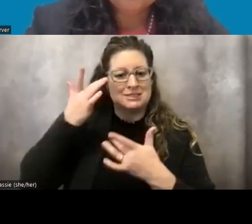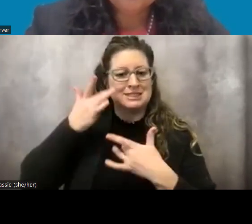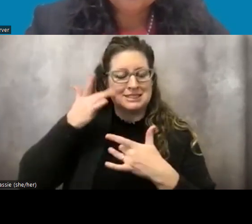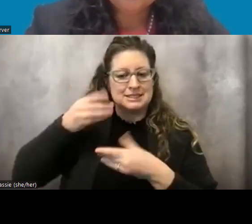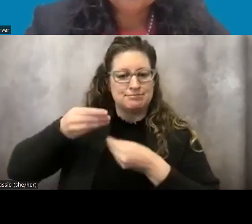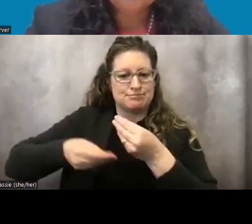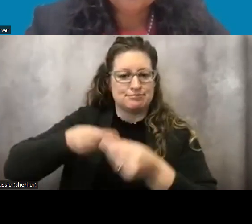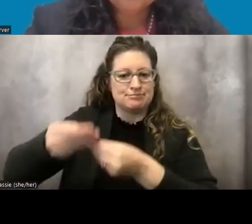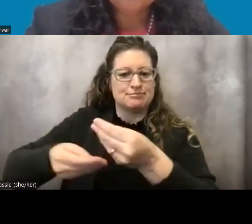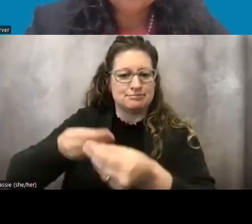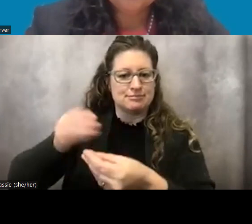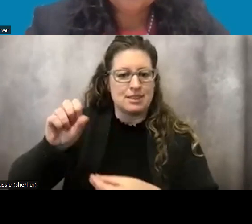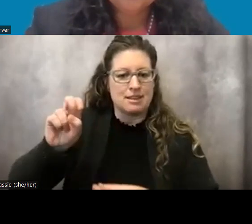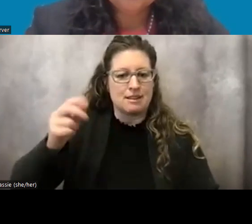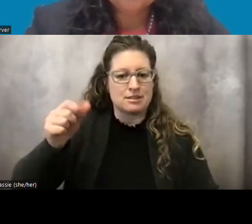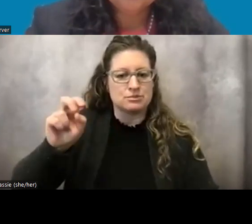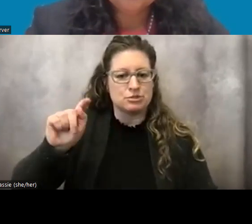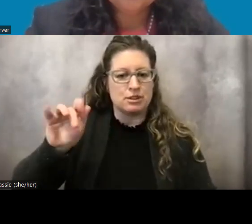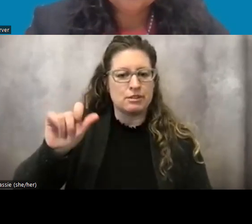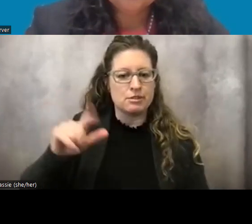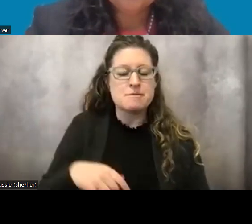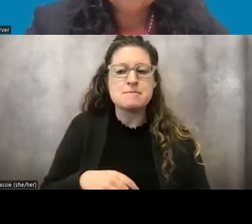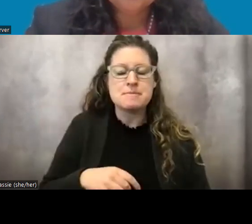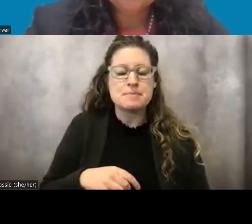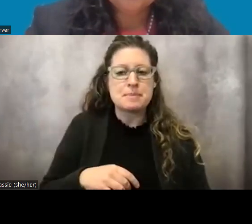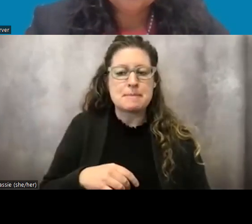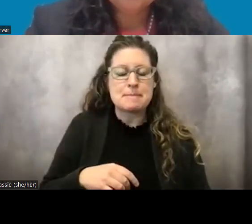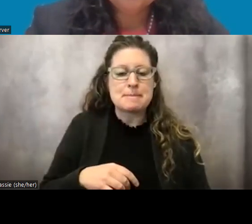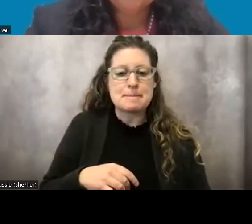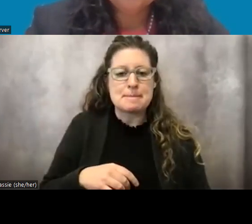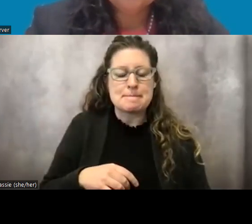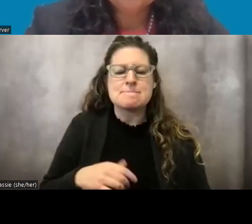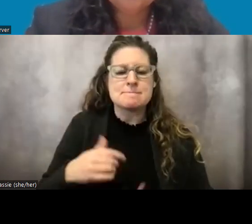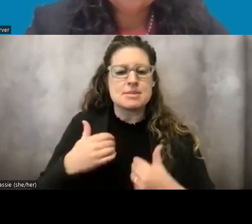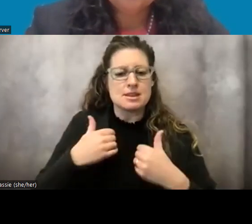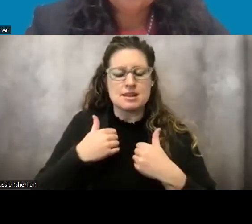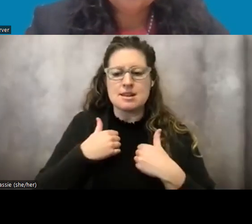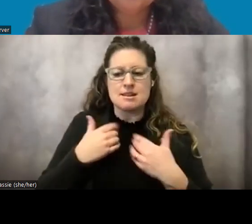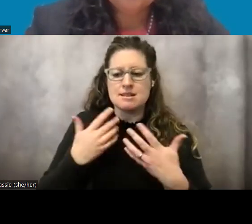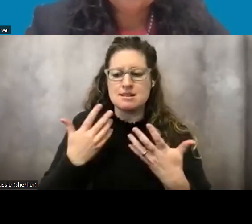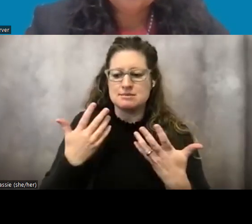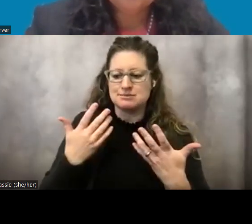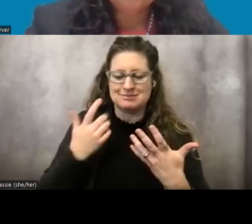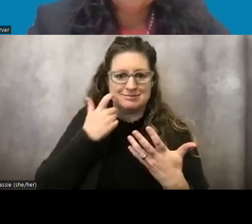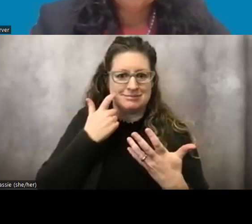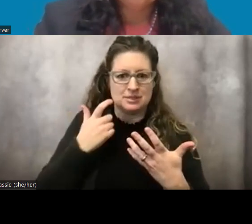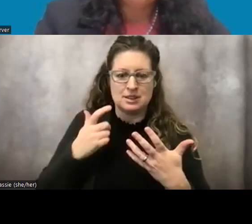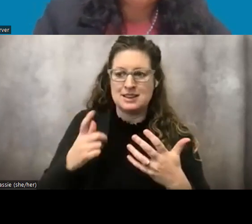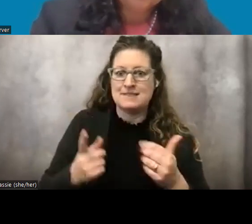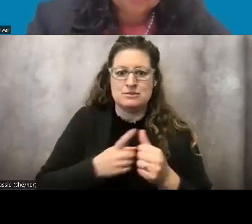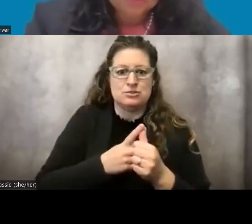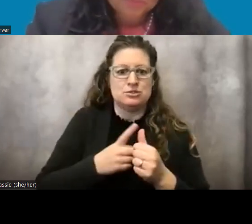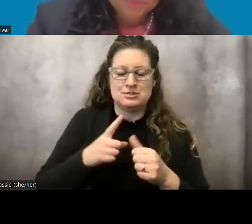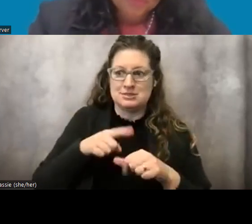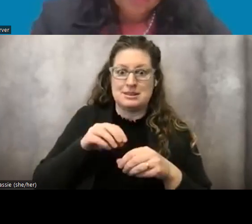One of the things, we had, a wonderful sort of first in-person for several years meeting a